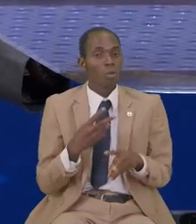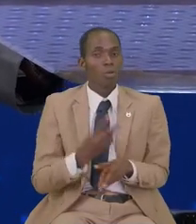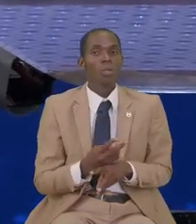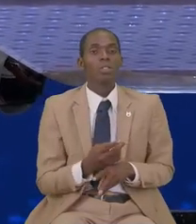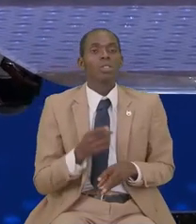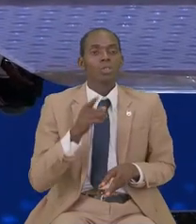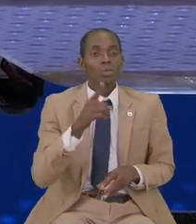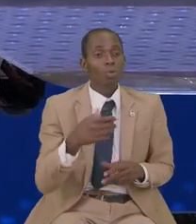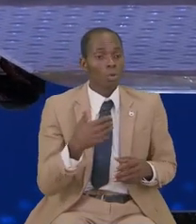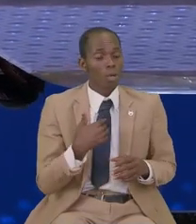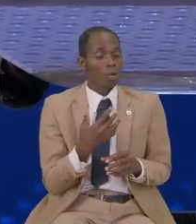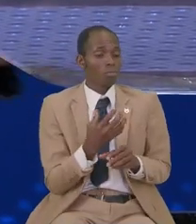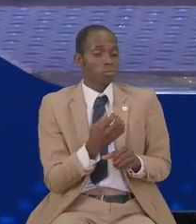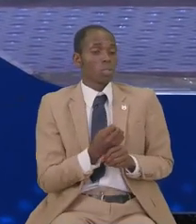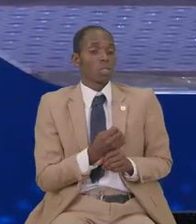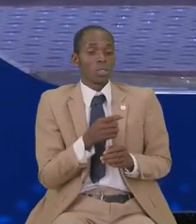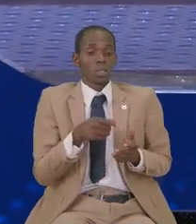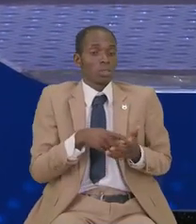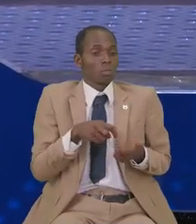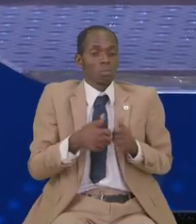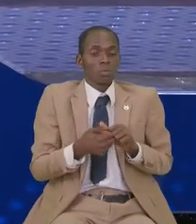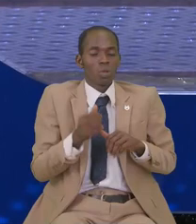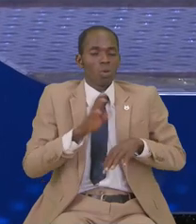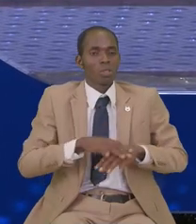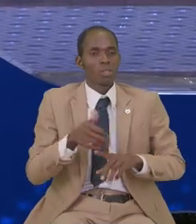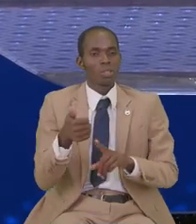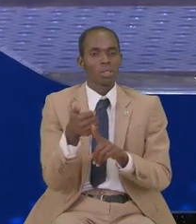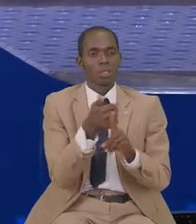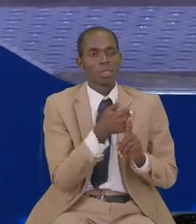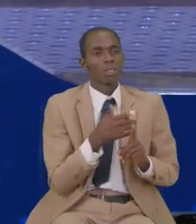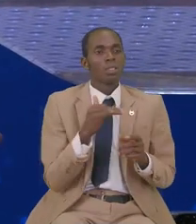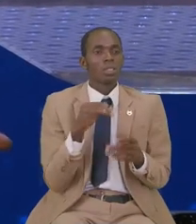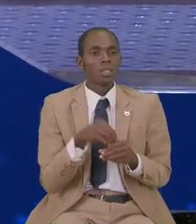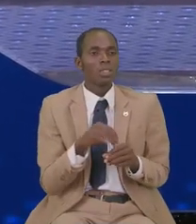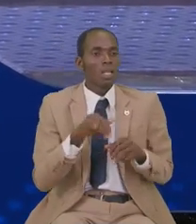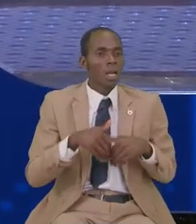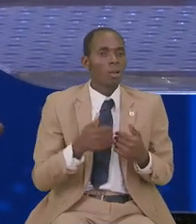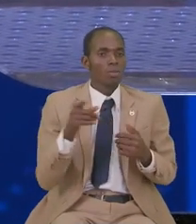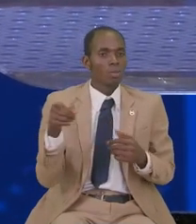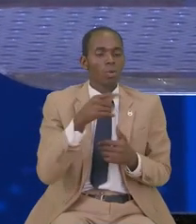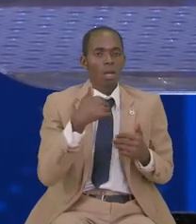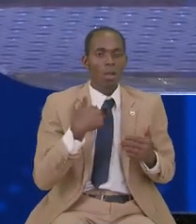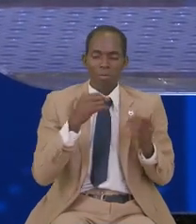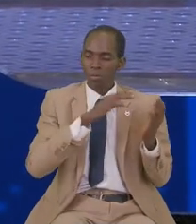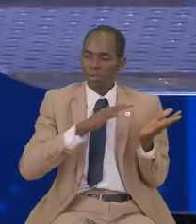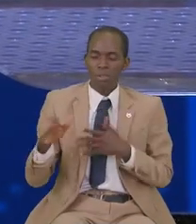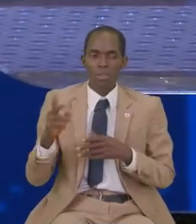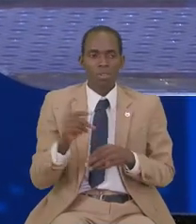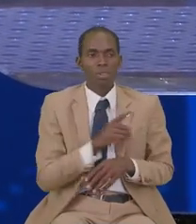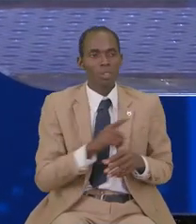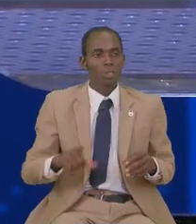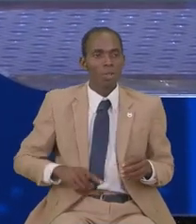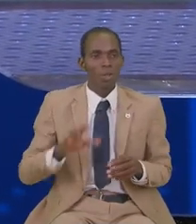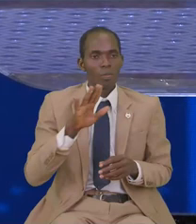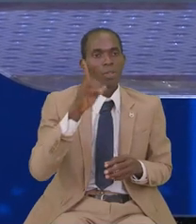procured this unto thyself, in that thou hast forsaken the Lord thy God